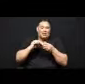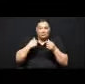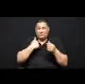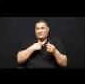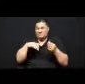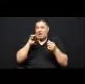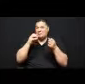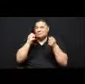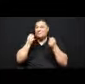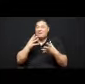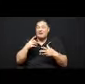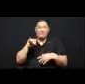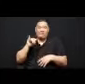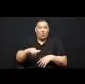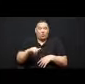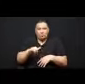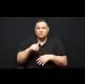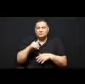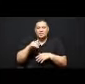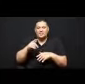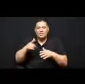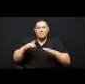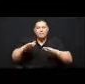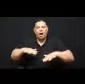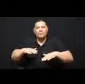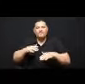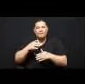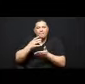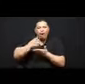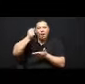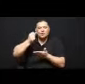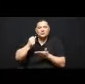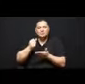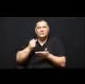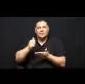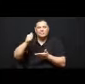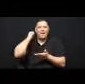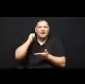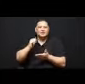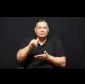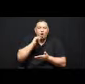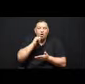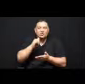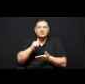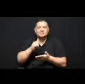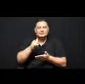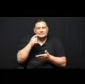of bottles and in the backs of bars. But when you're young, you're young.